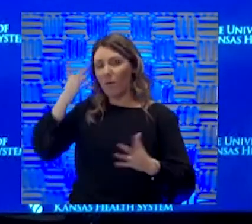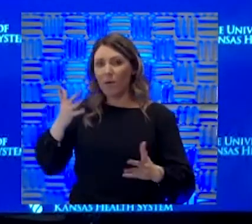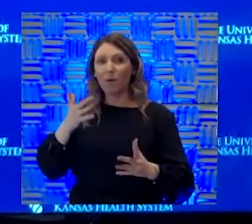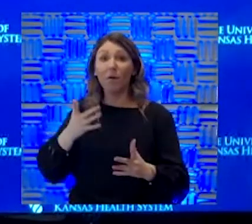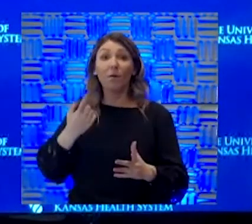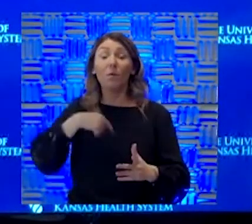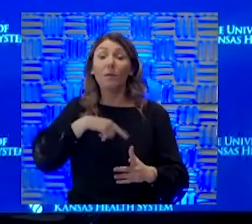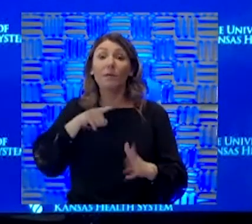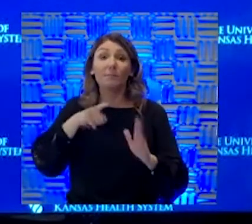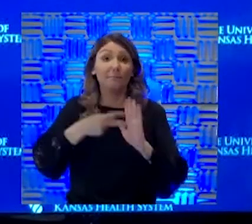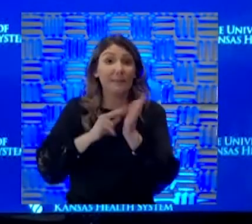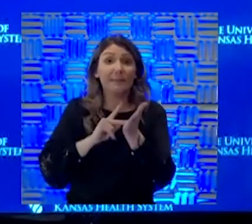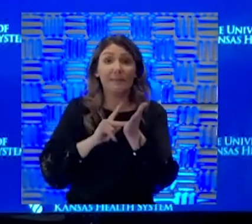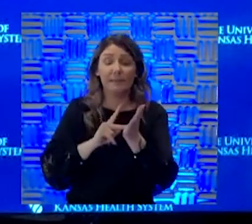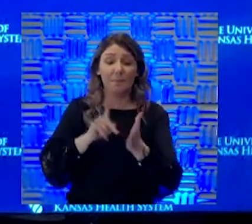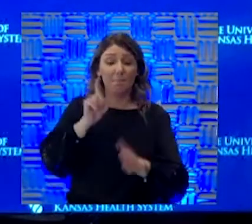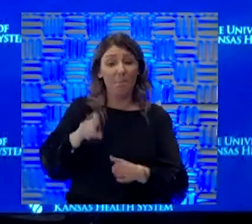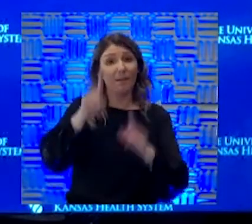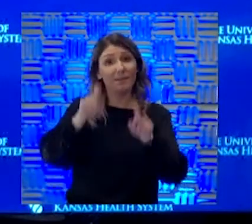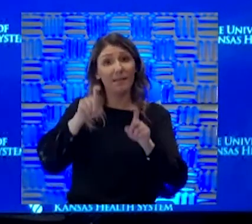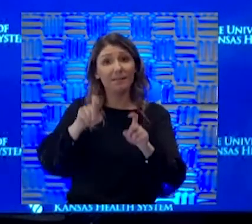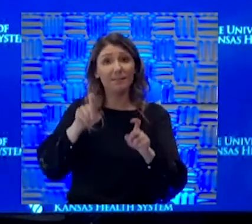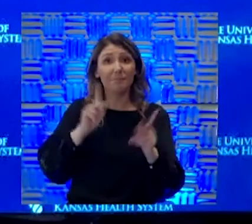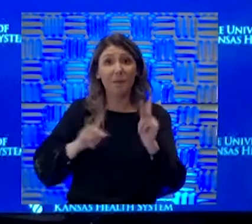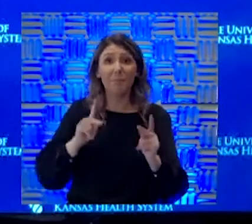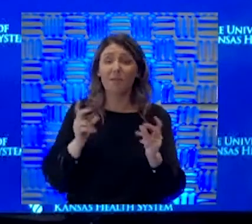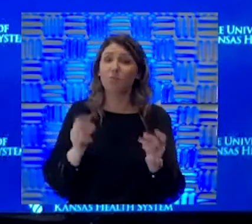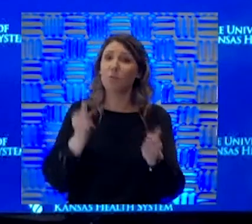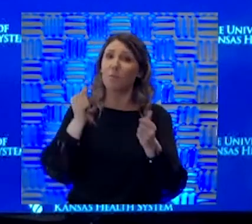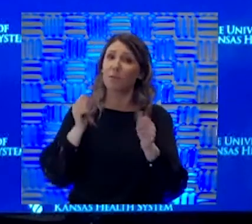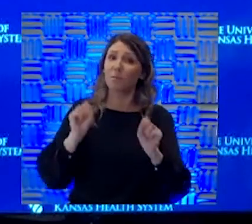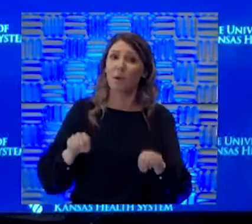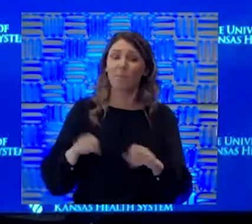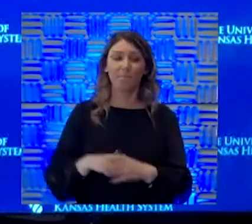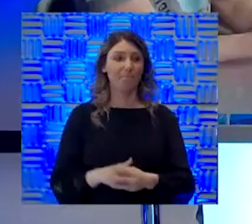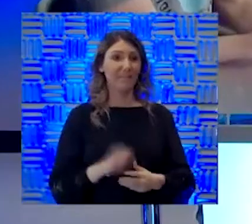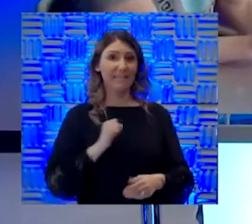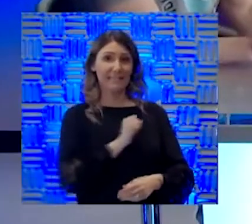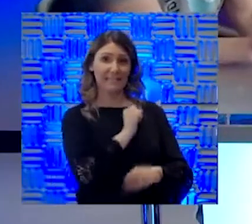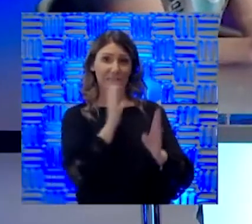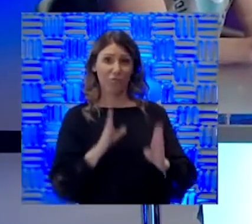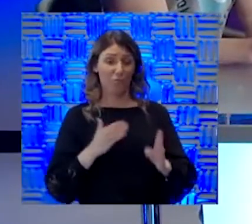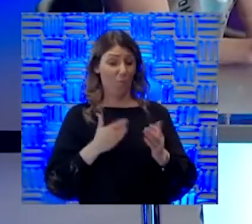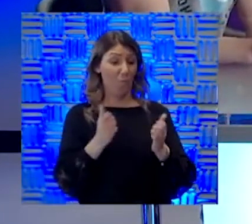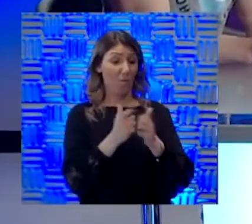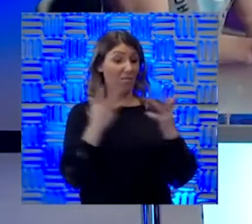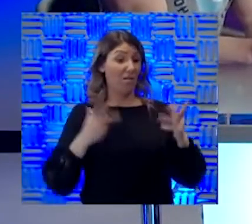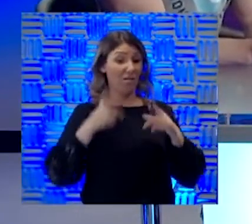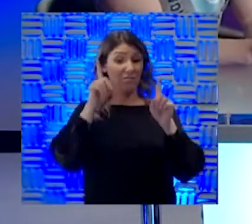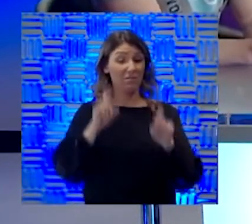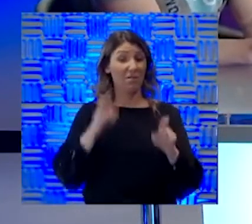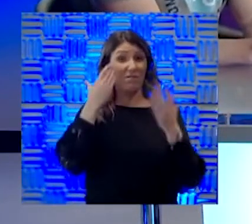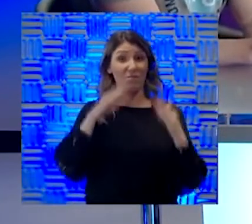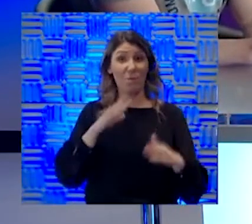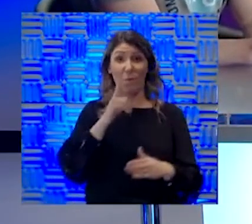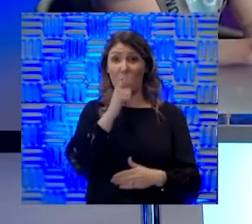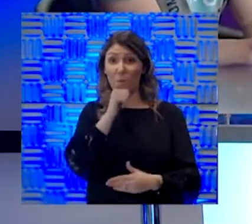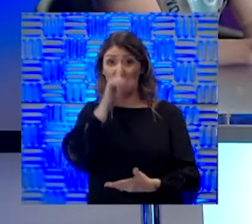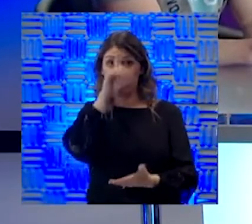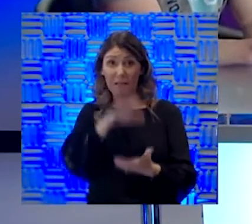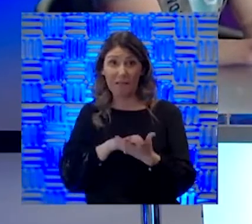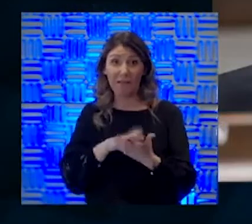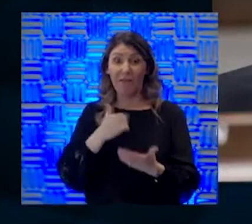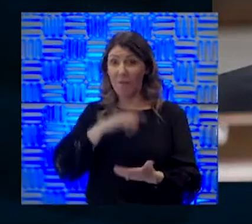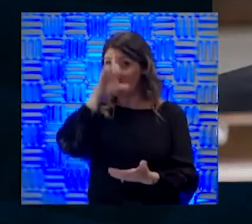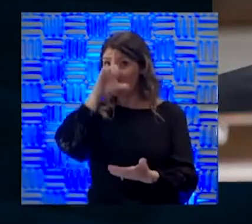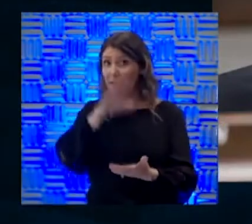test people as much and as rapidly as possible. Without tests, I don't know who we're going to believe. I mean, I'm going to believe the professionals, people like